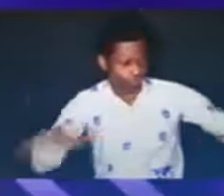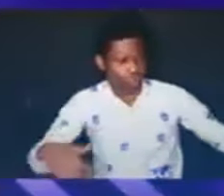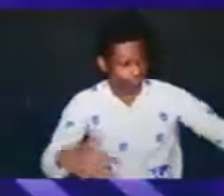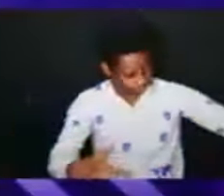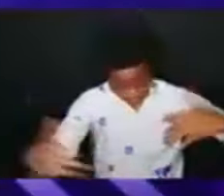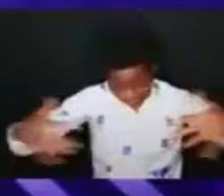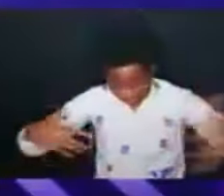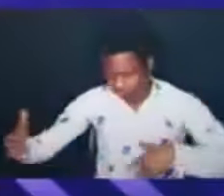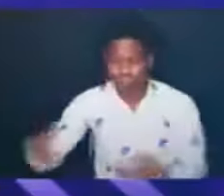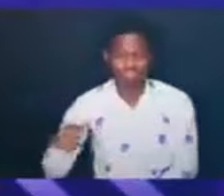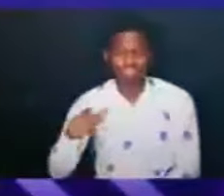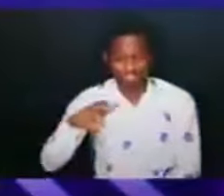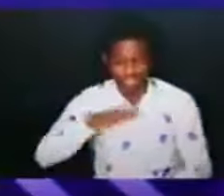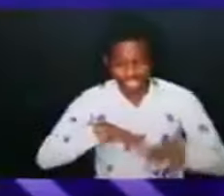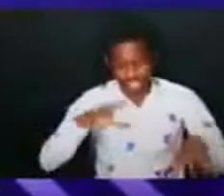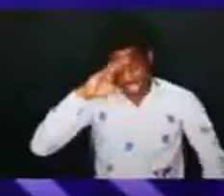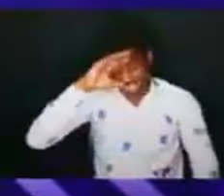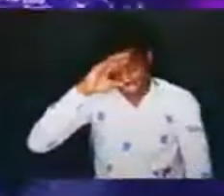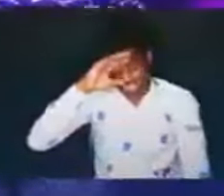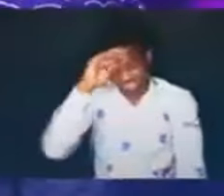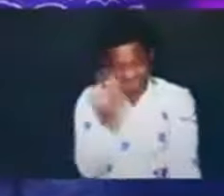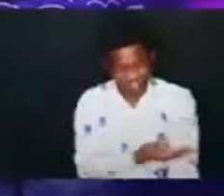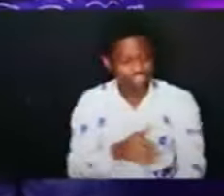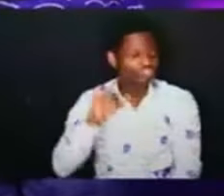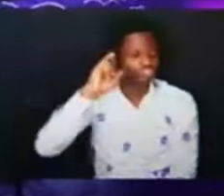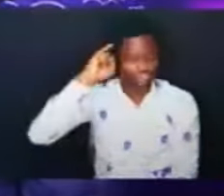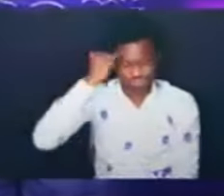of Jacob, listen to your father Israel."